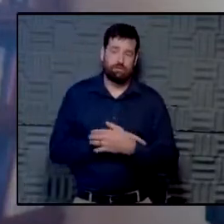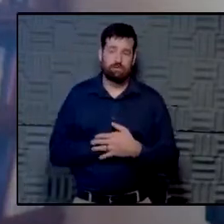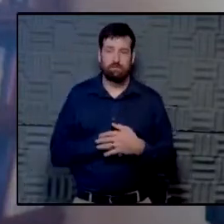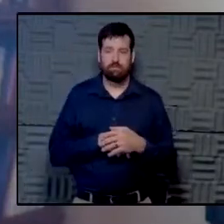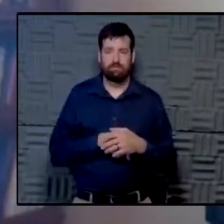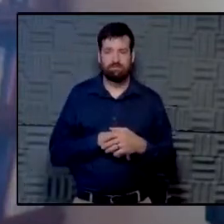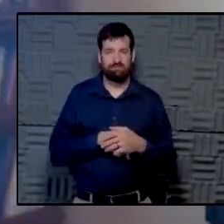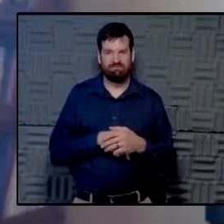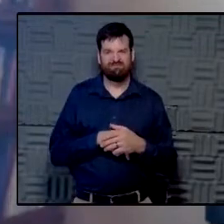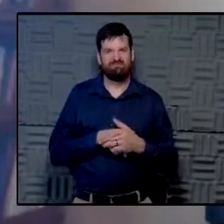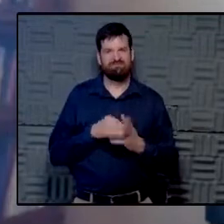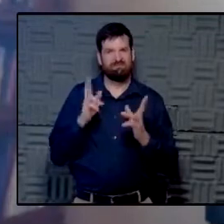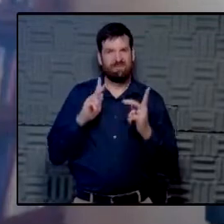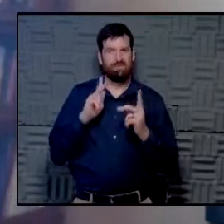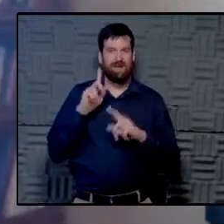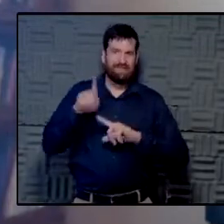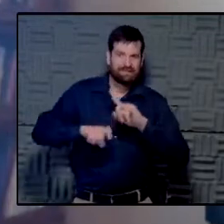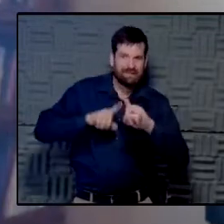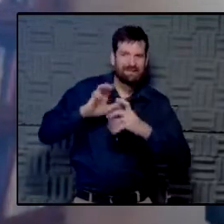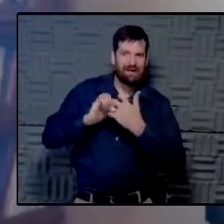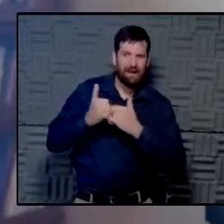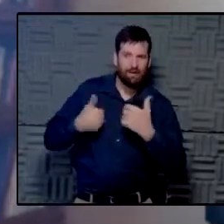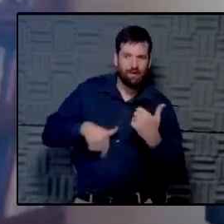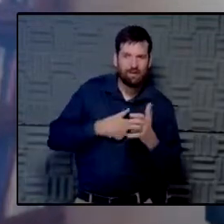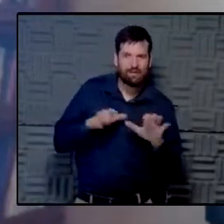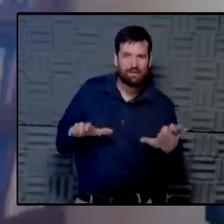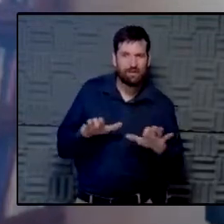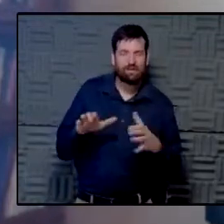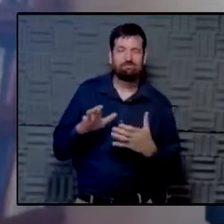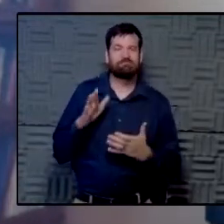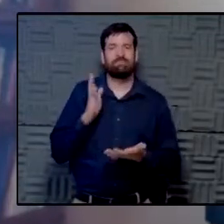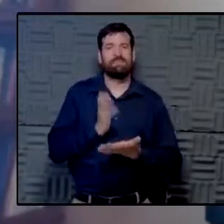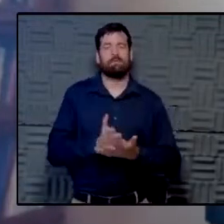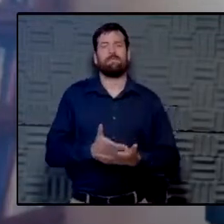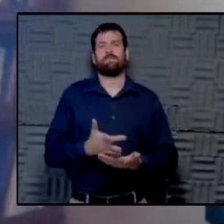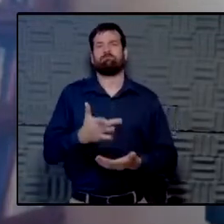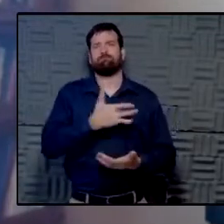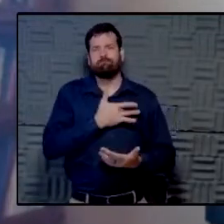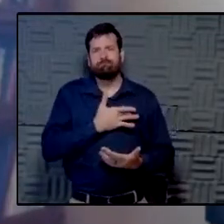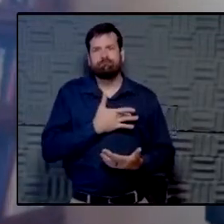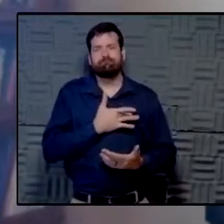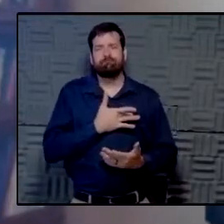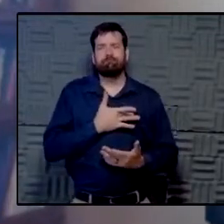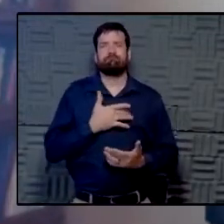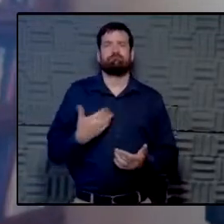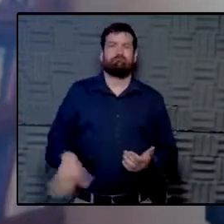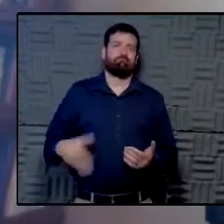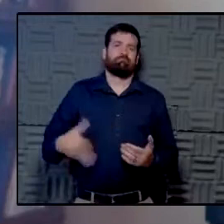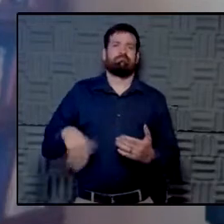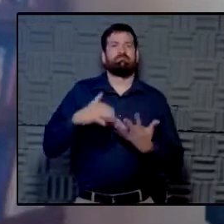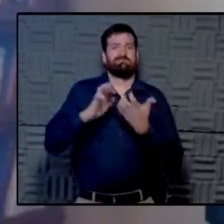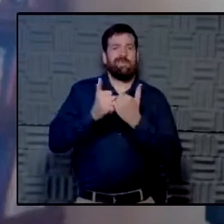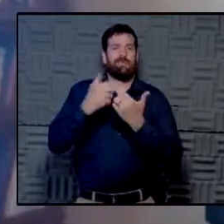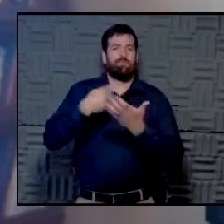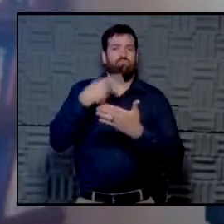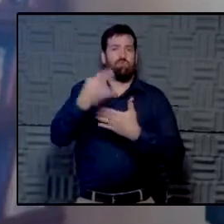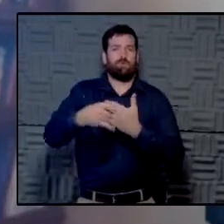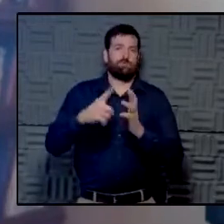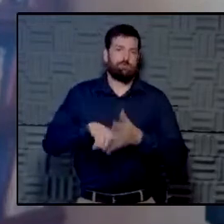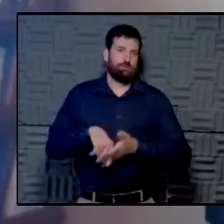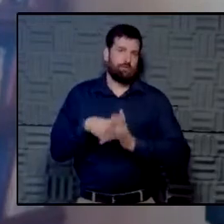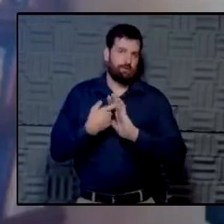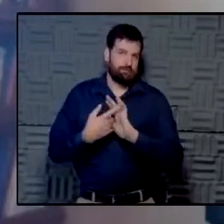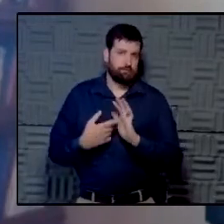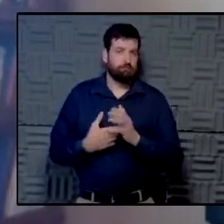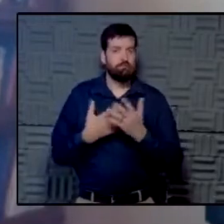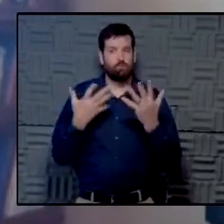aren't asking anymore how we're doing. And that just struck a chord with me. And that's how this whole project came to life. We just wanted